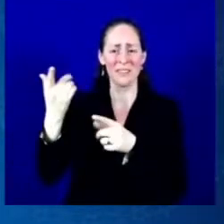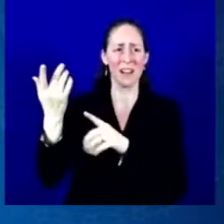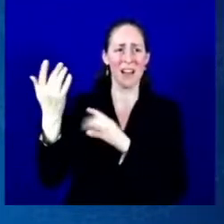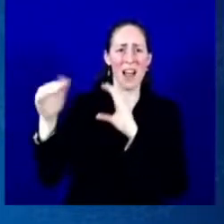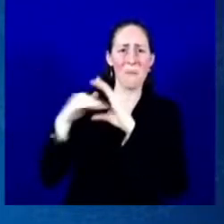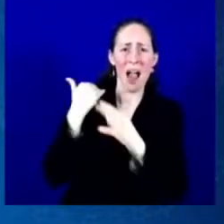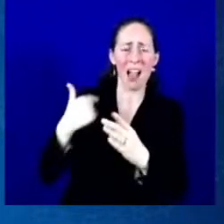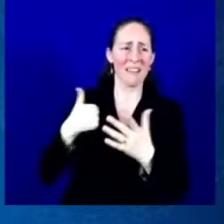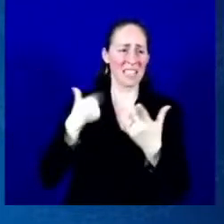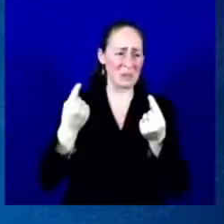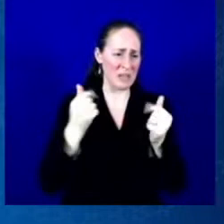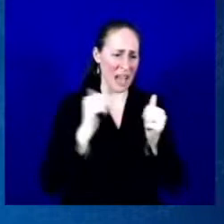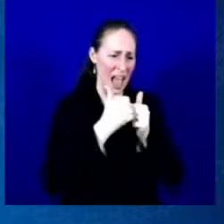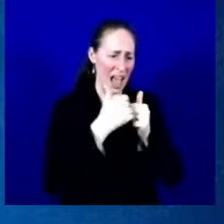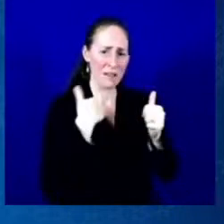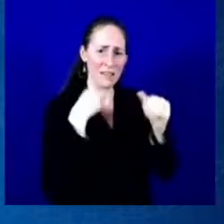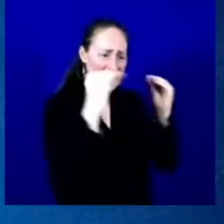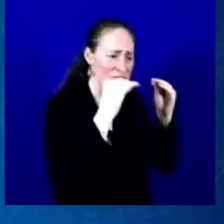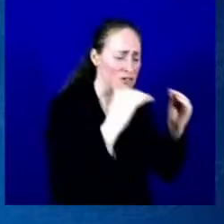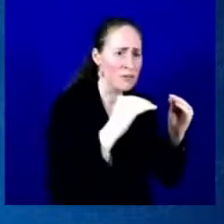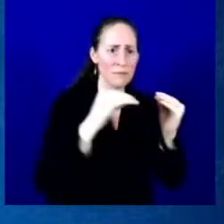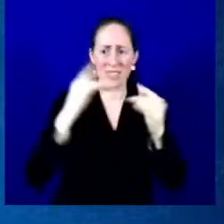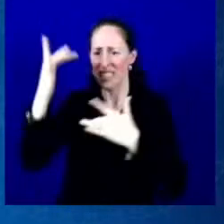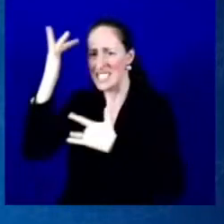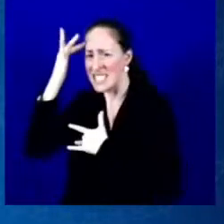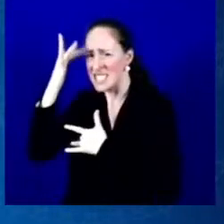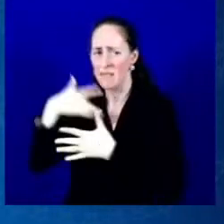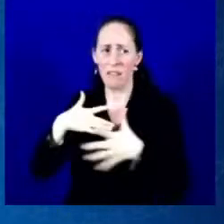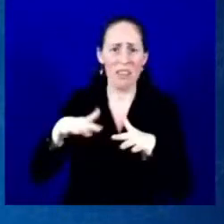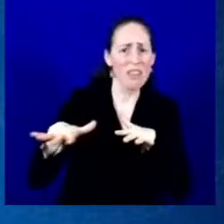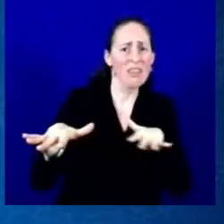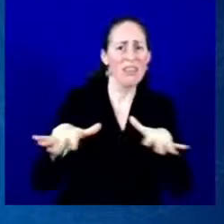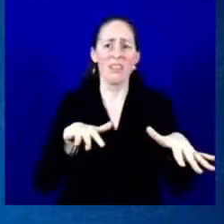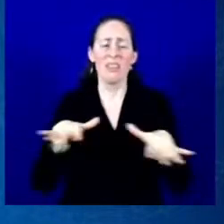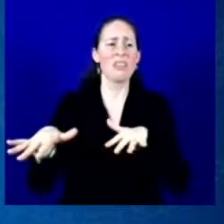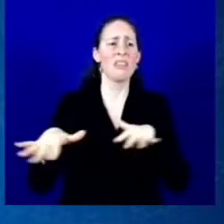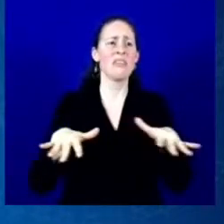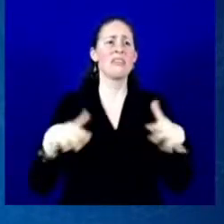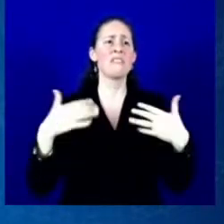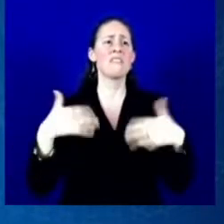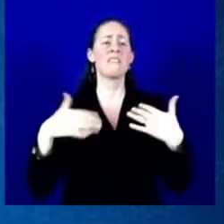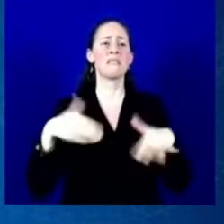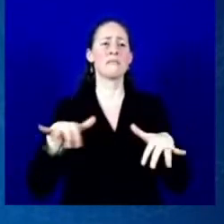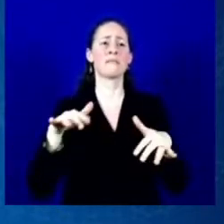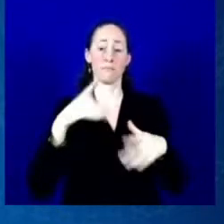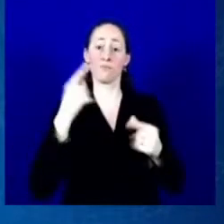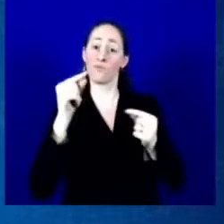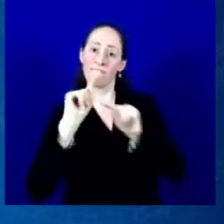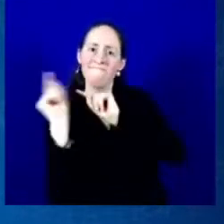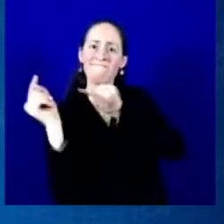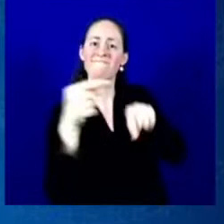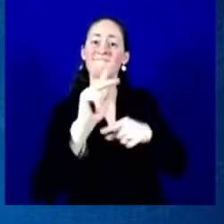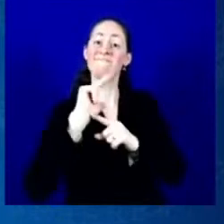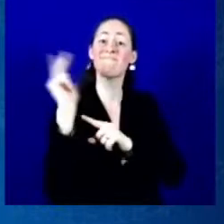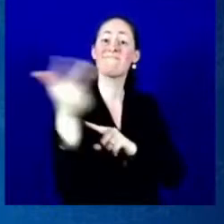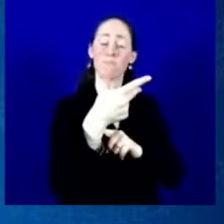vaccinated at a large site in her car. She said she sat in her car when she got vaccinated and just